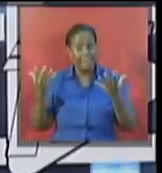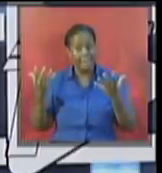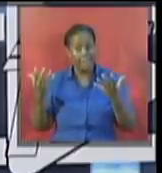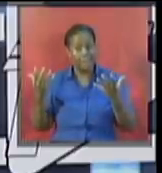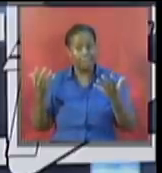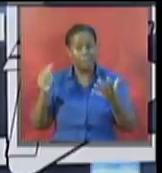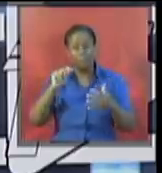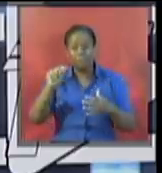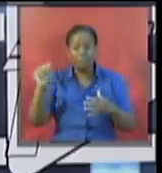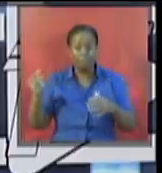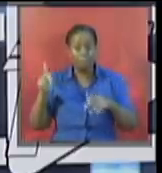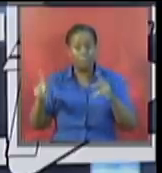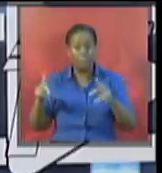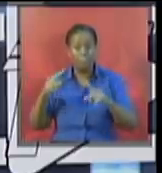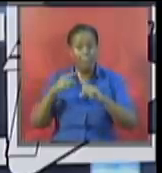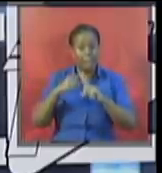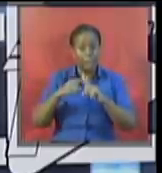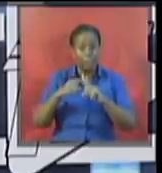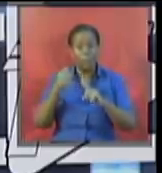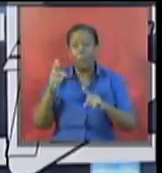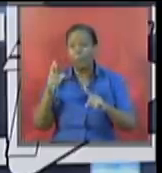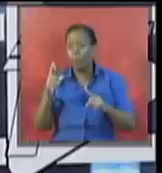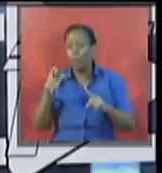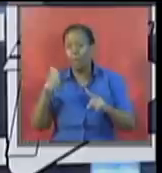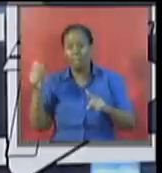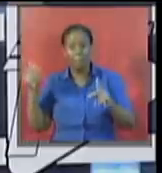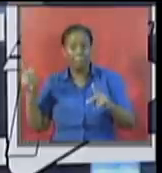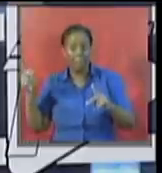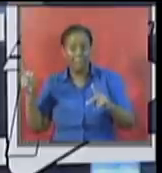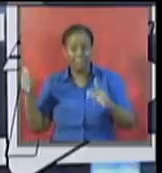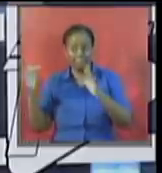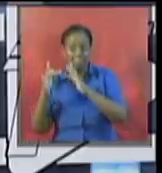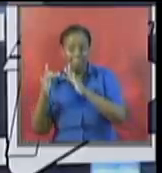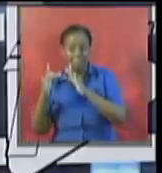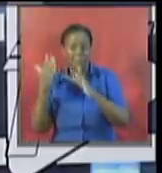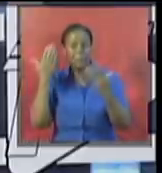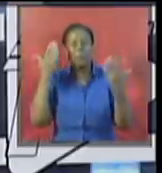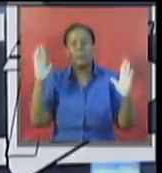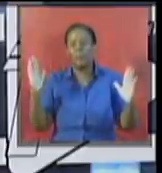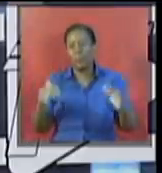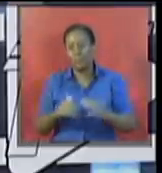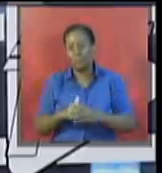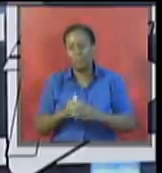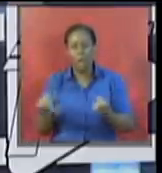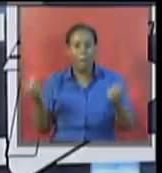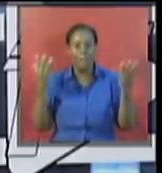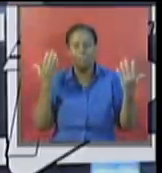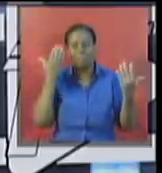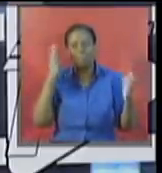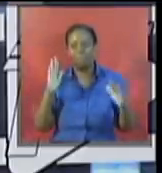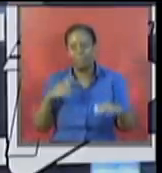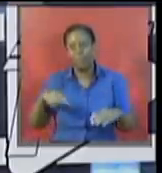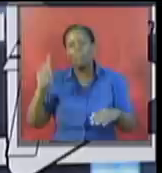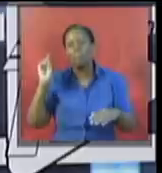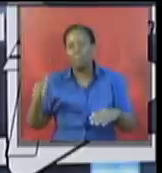been positives, were at a gathering of any kind without the information being provided to us. And as I